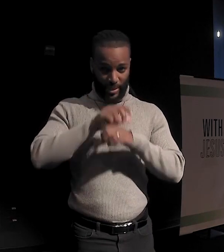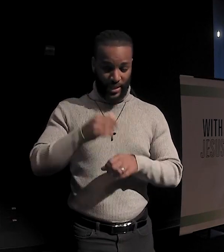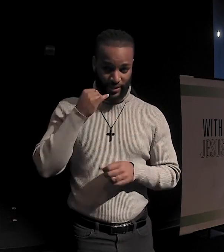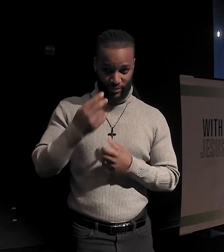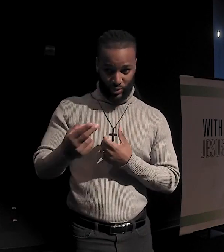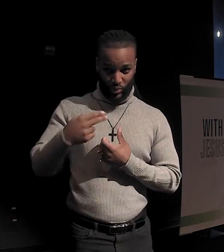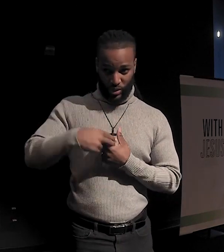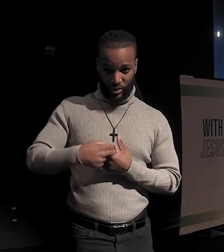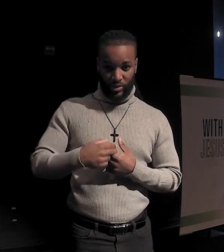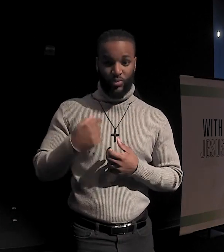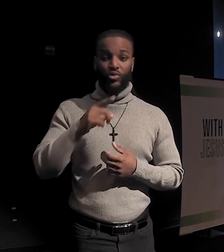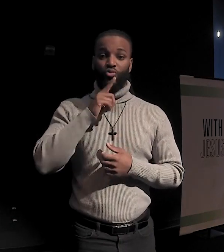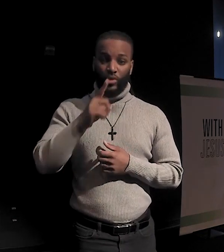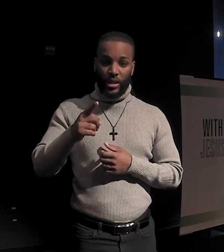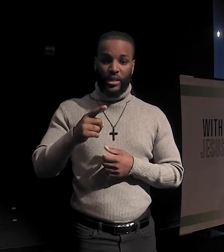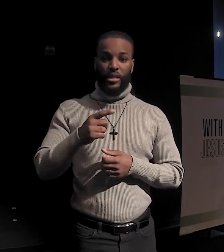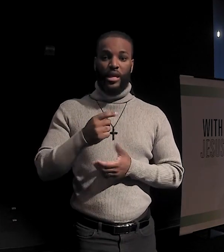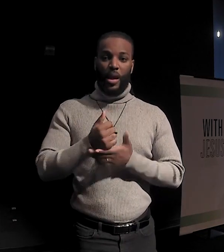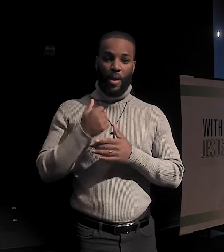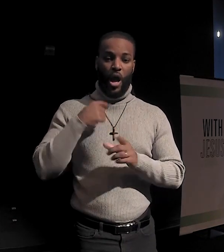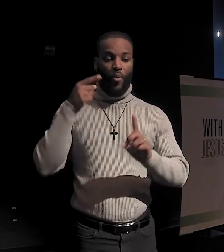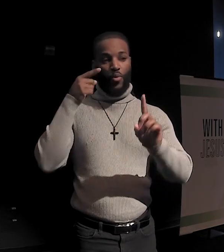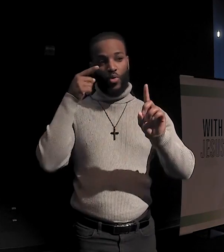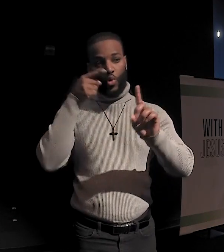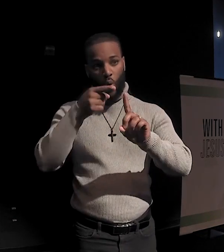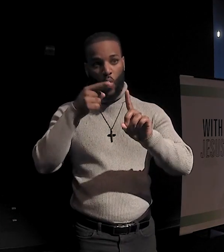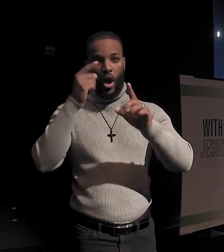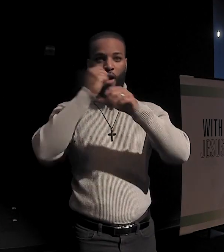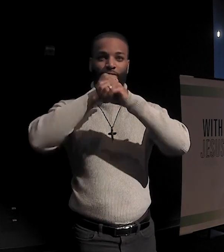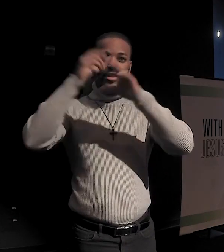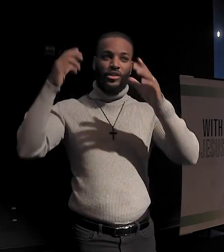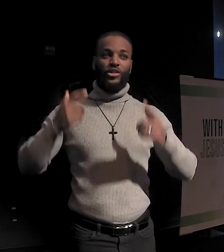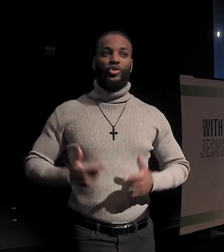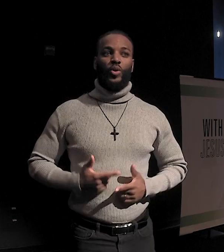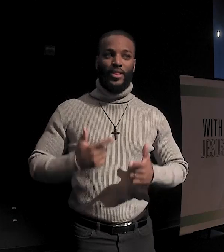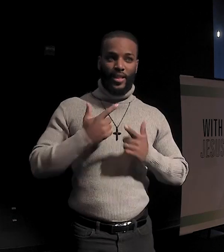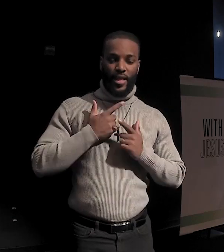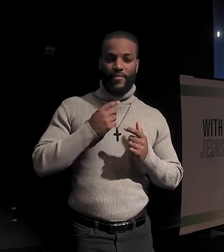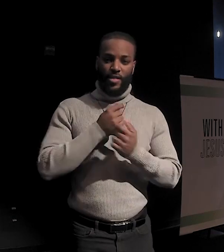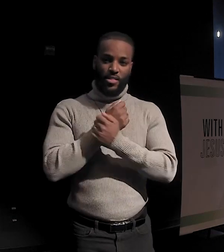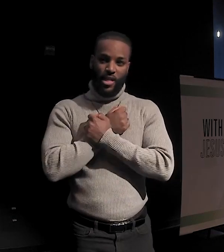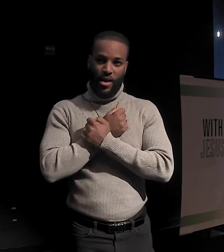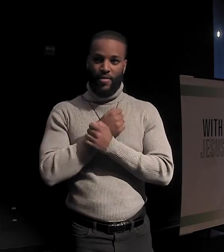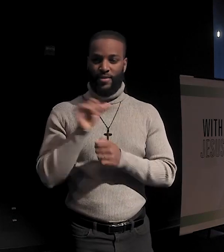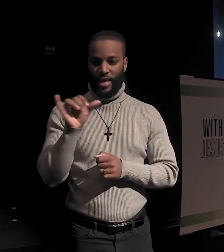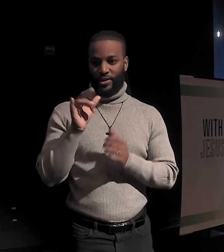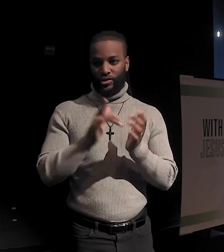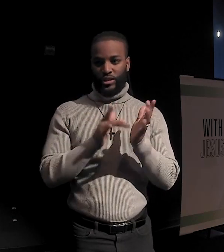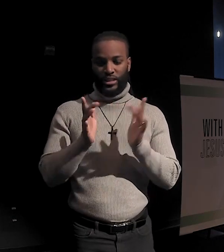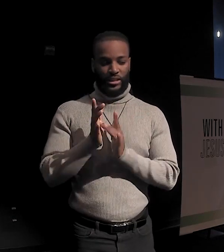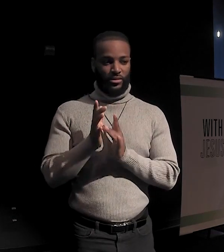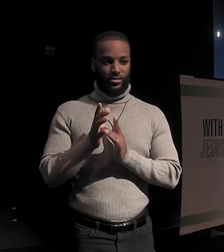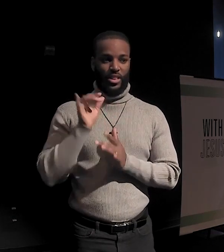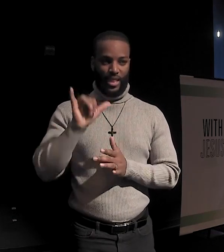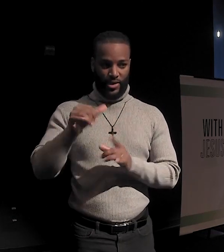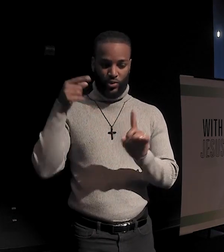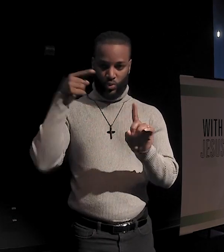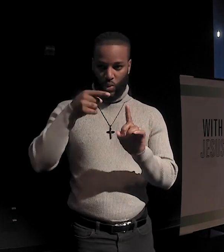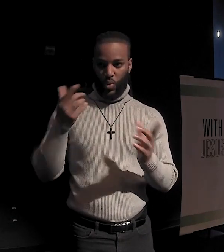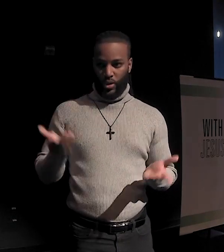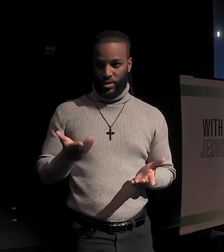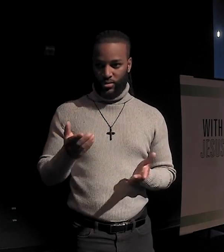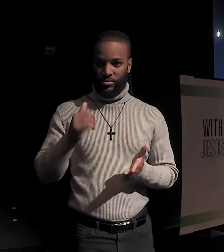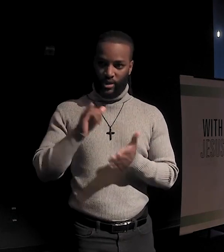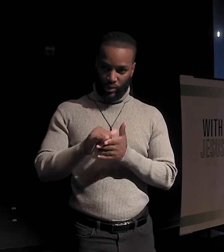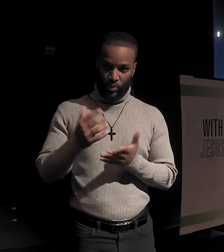do. Because we really make it our goal, our aim, our vision to live and to love like Jesus. That's the goal here.